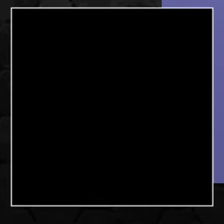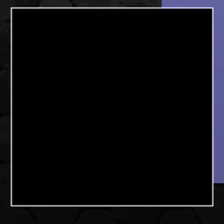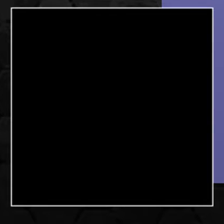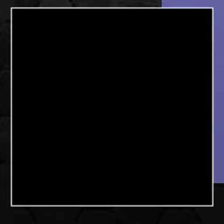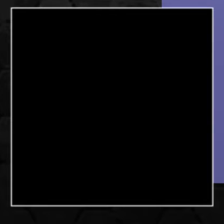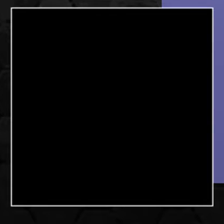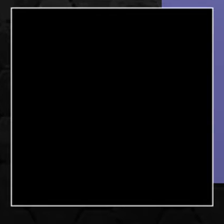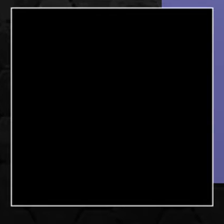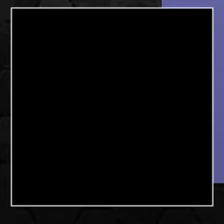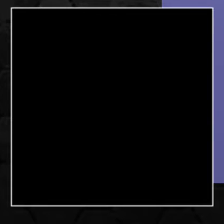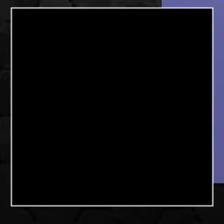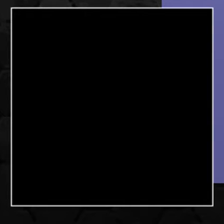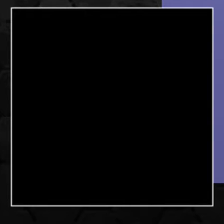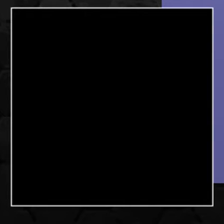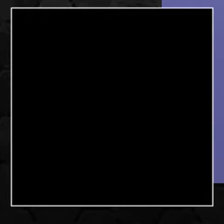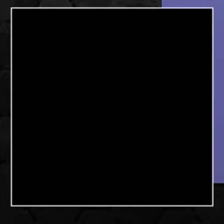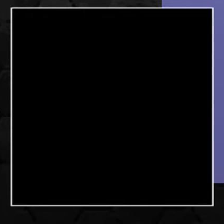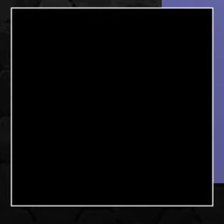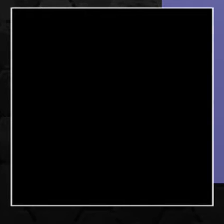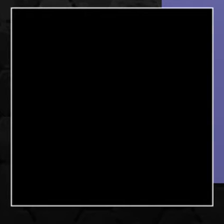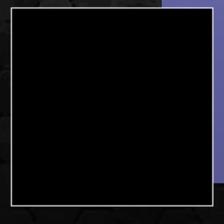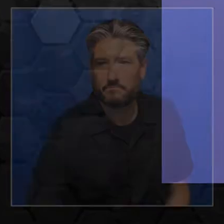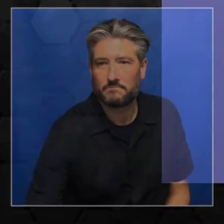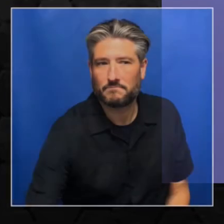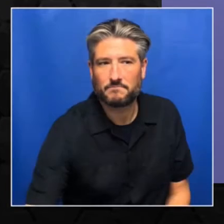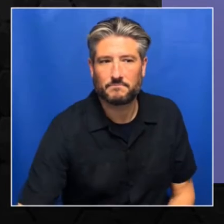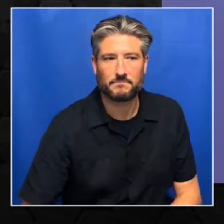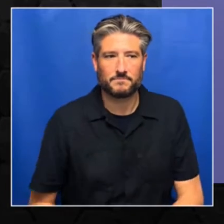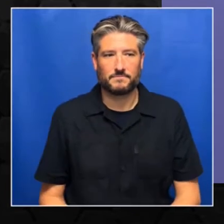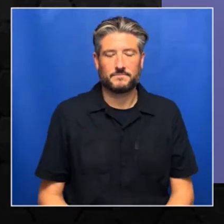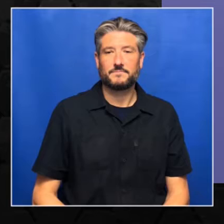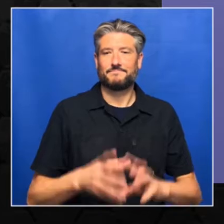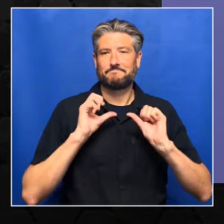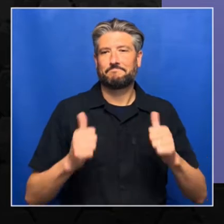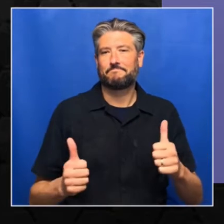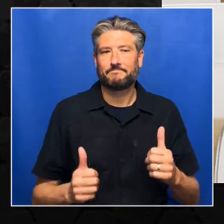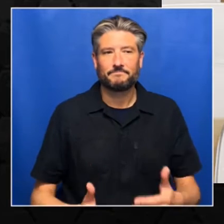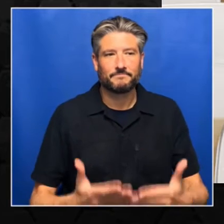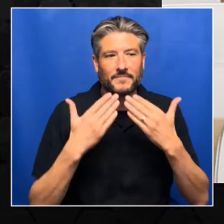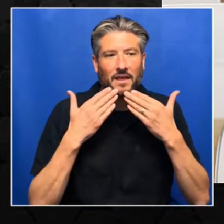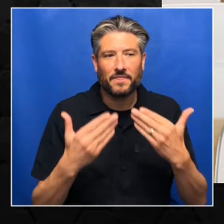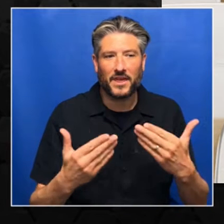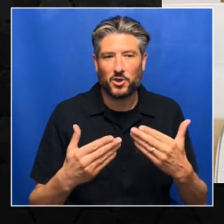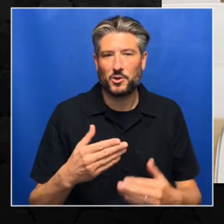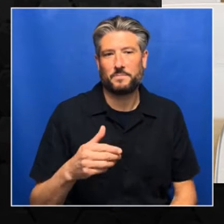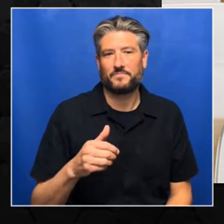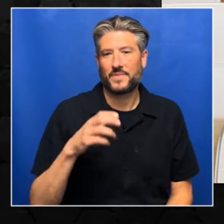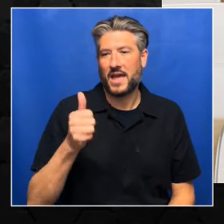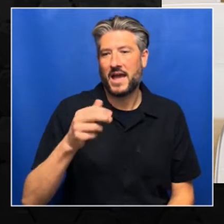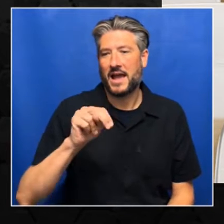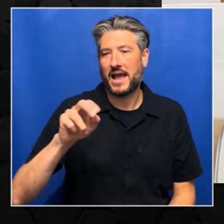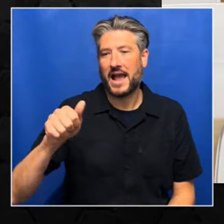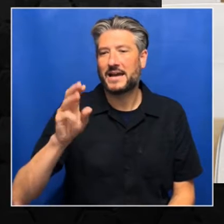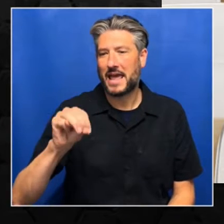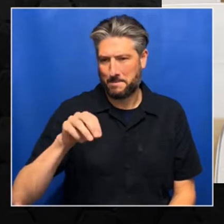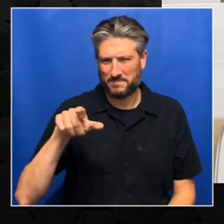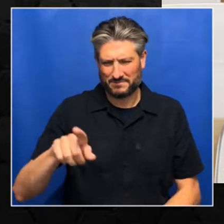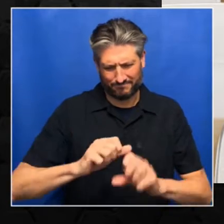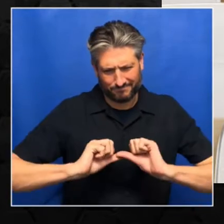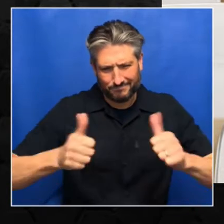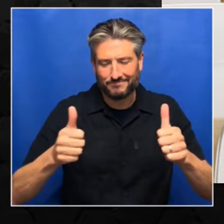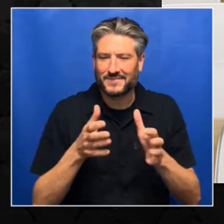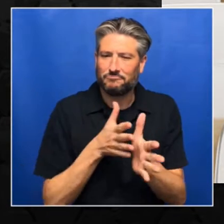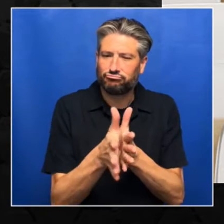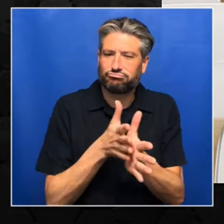and I hope she convinced you that Microsoft Learn modules is indeed one of the great ways to do it. Let me introduce